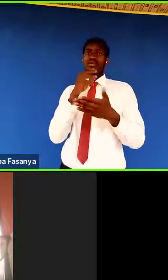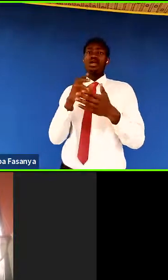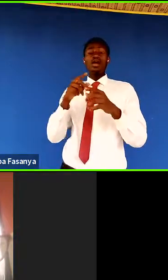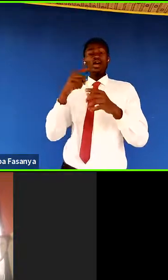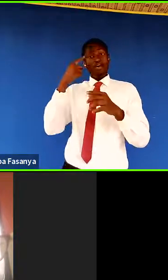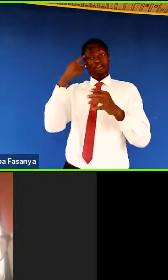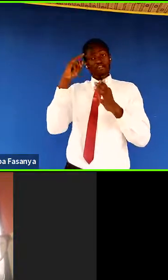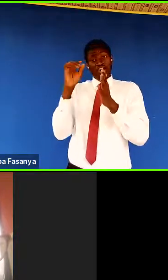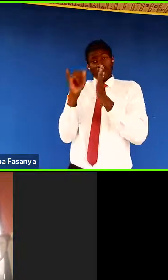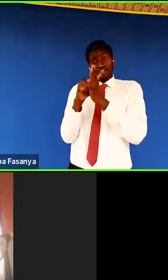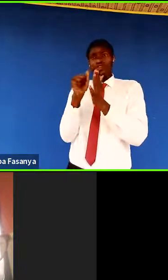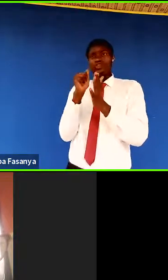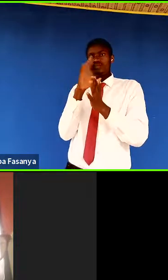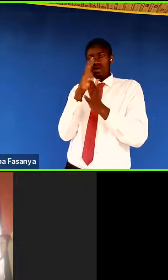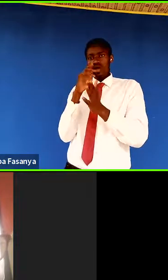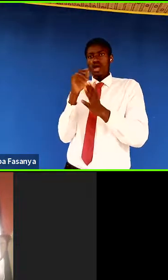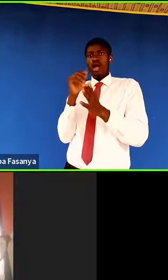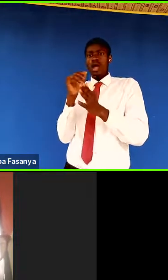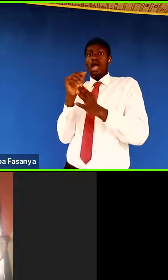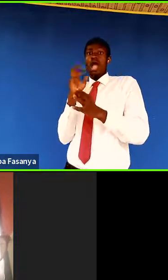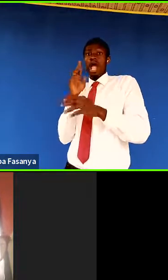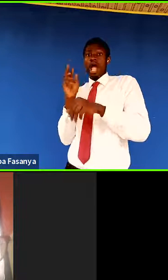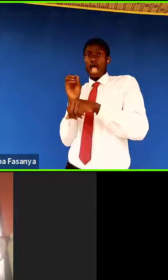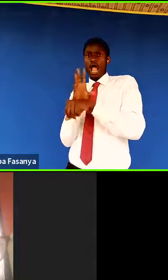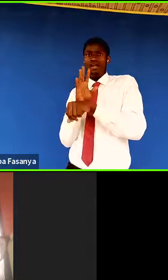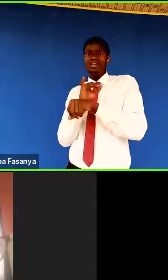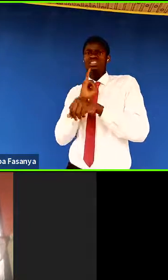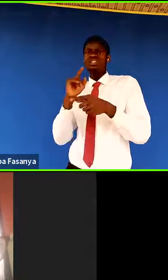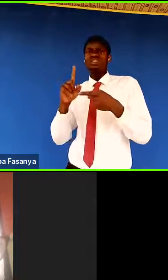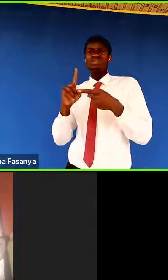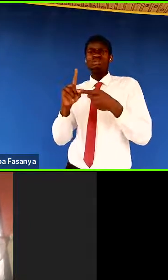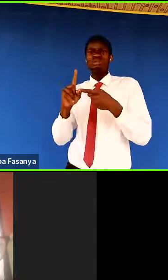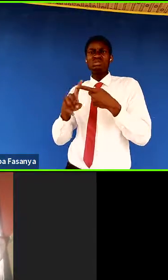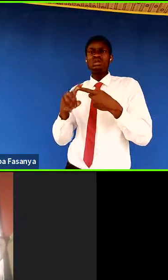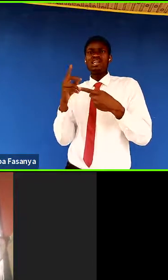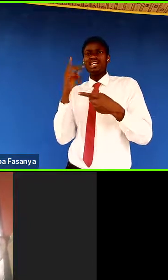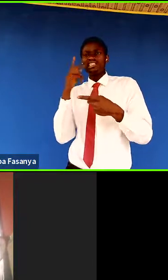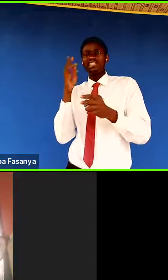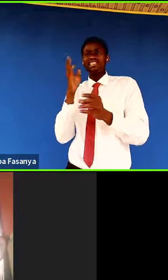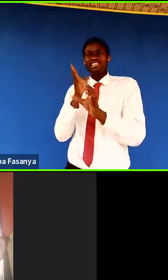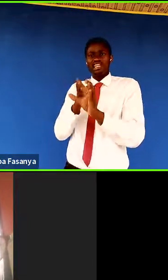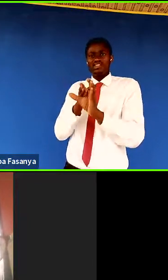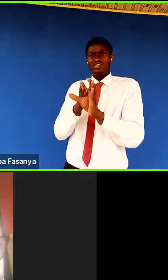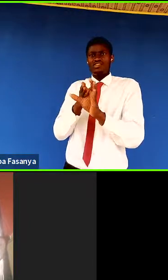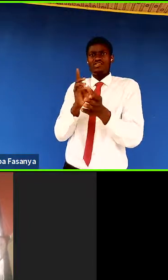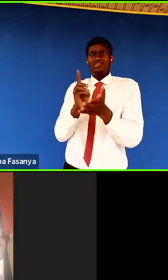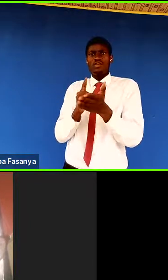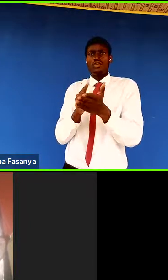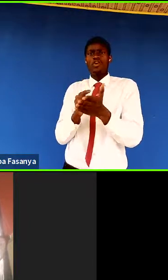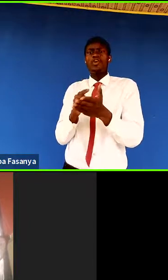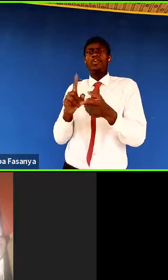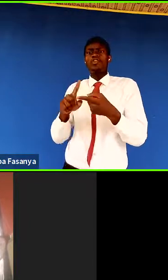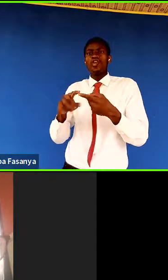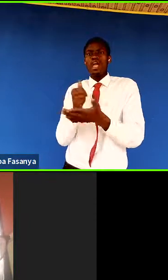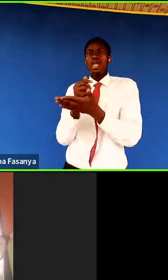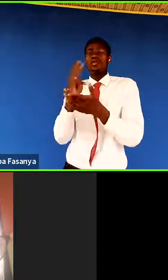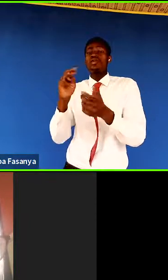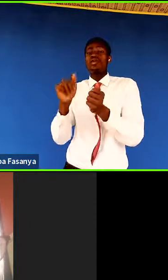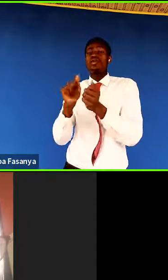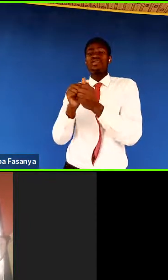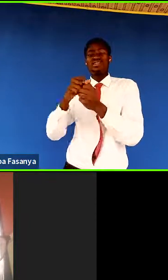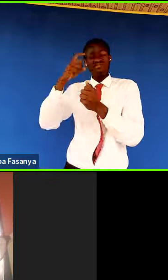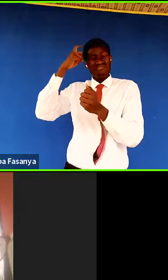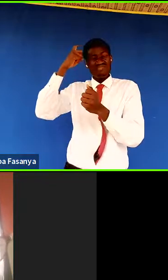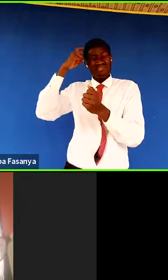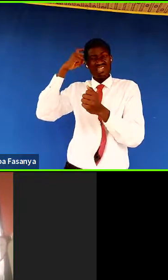a psychologist to help them, with the mental ability to cope with the fact that there is no pregnancy. It's just that